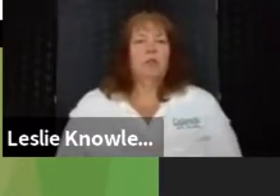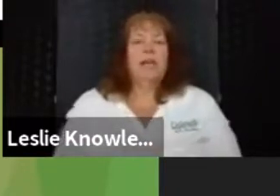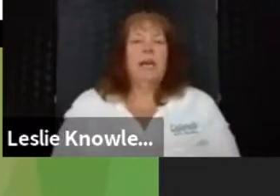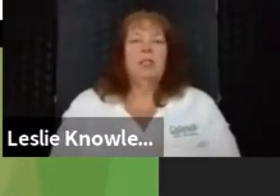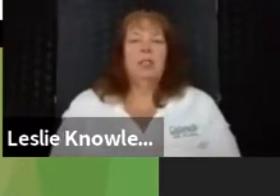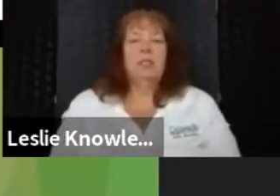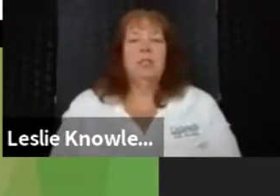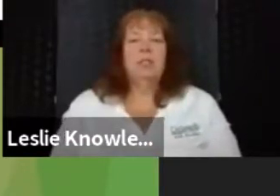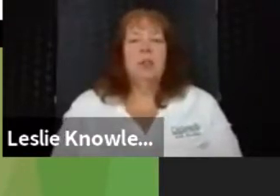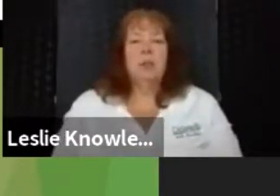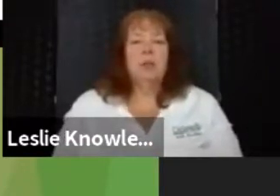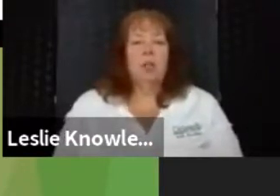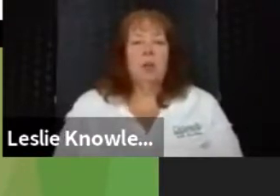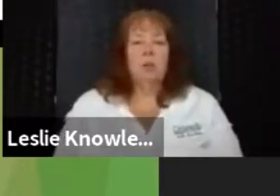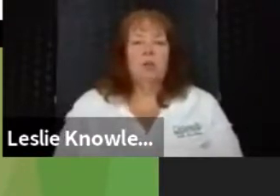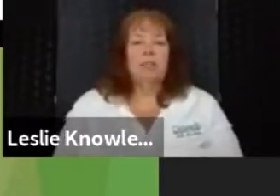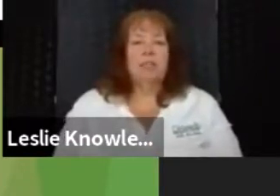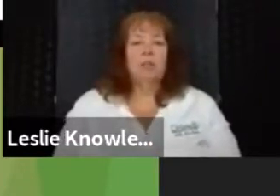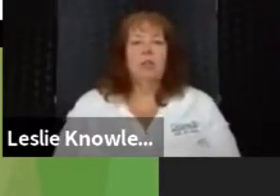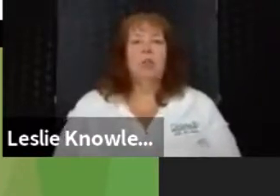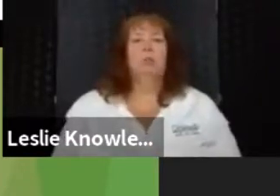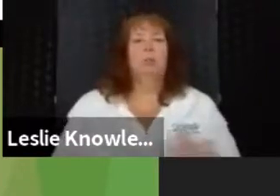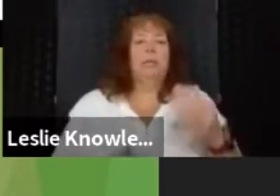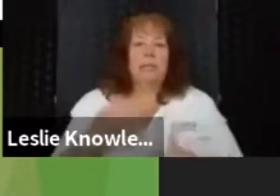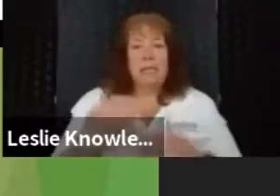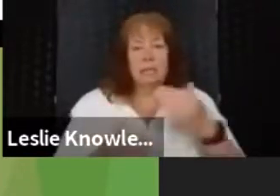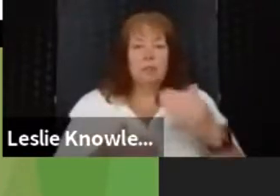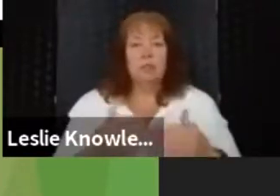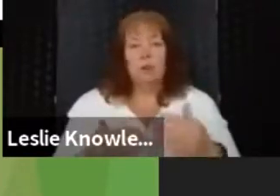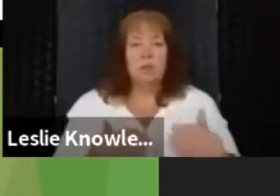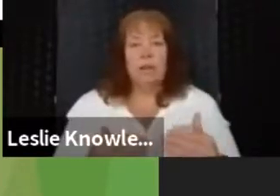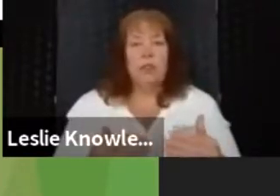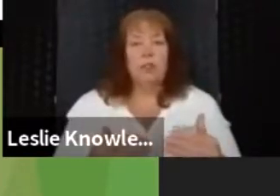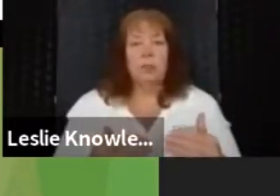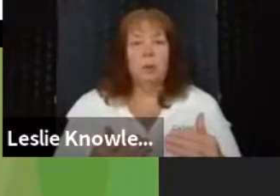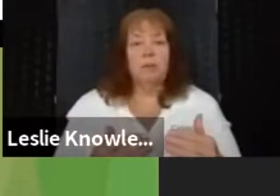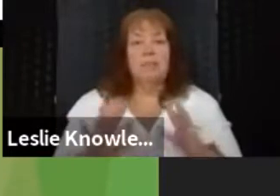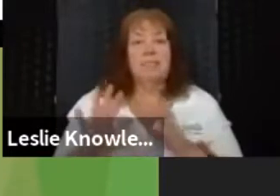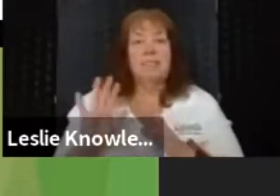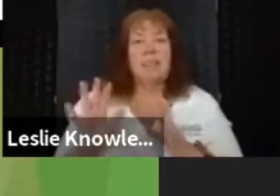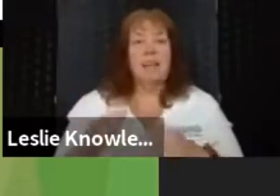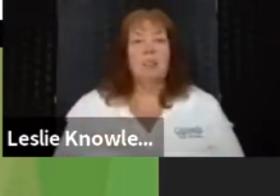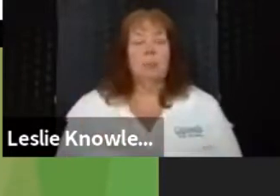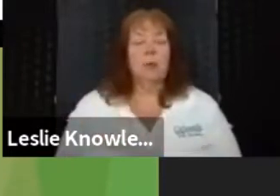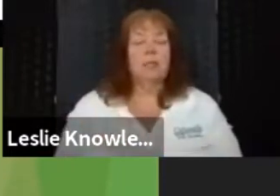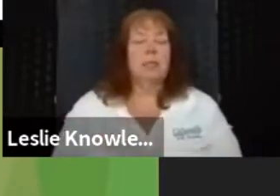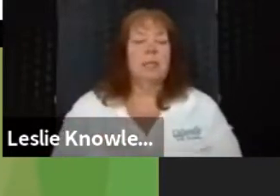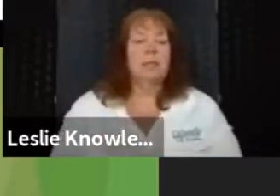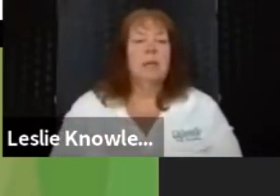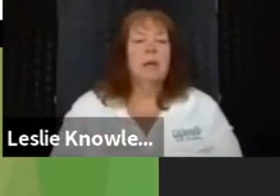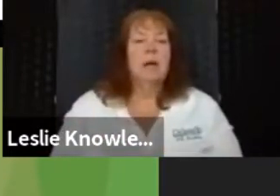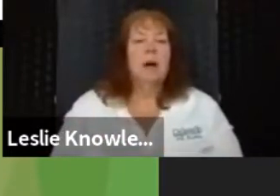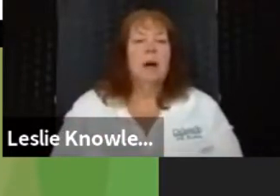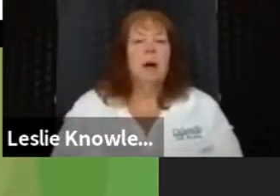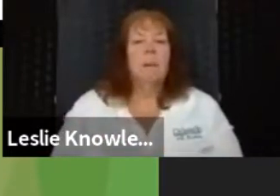So certification, that's another one of our goals, is to get you beginning the certification process, the national